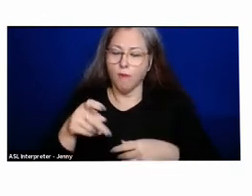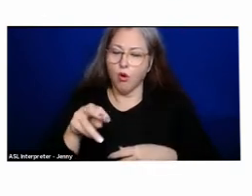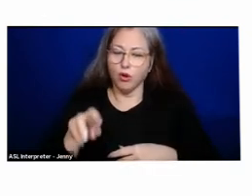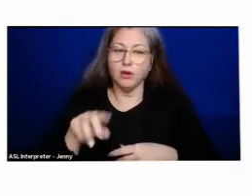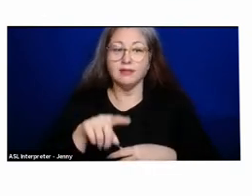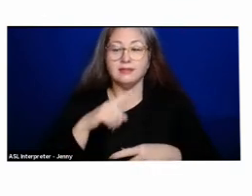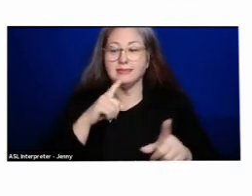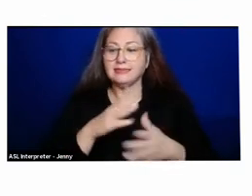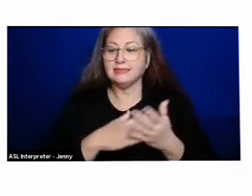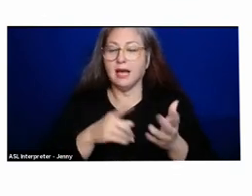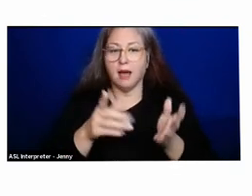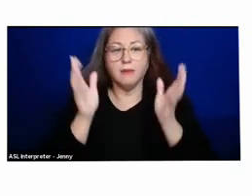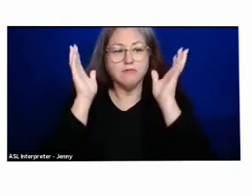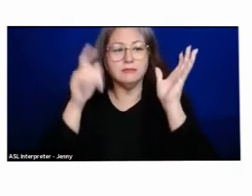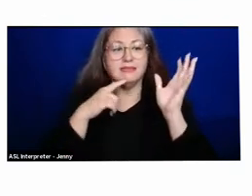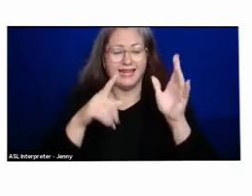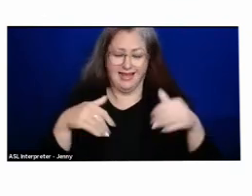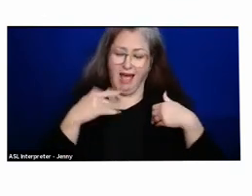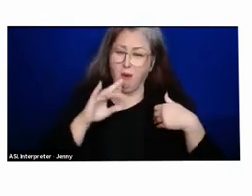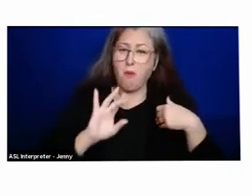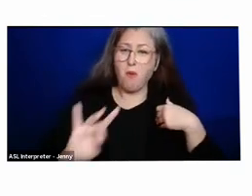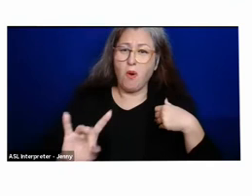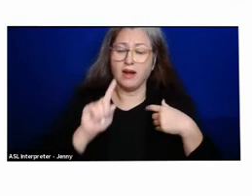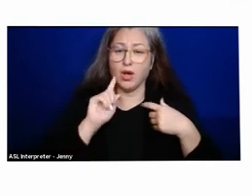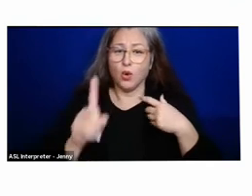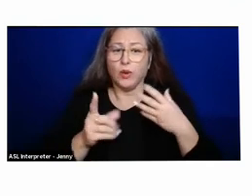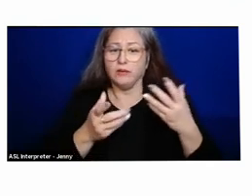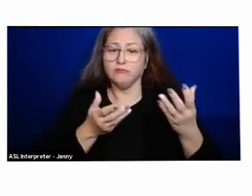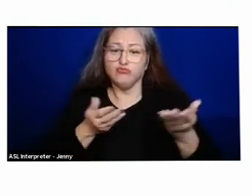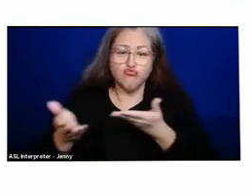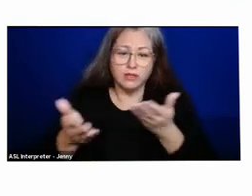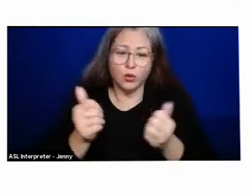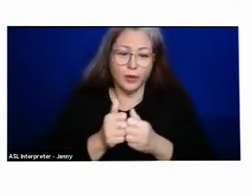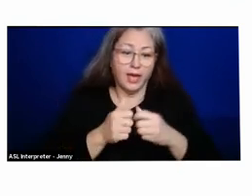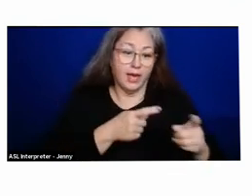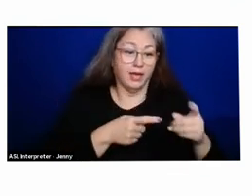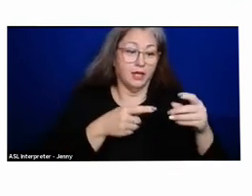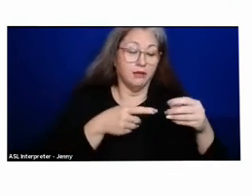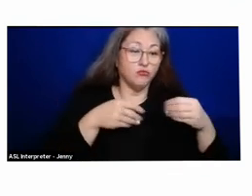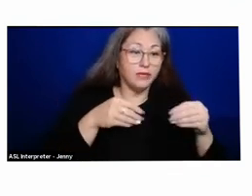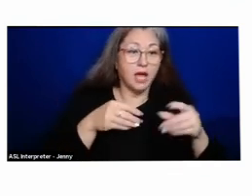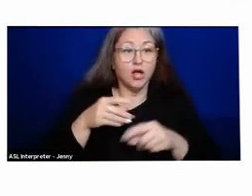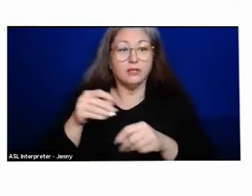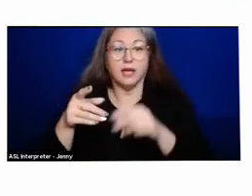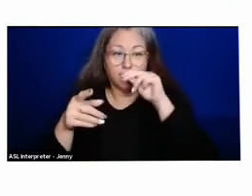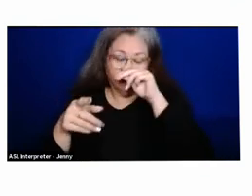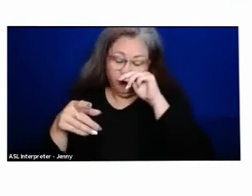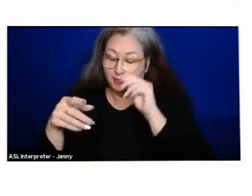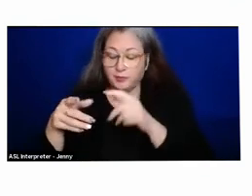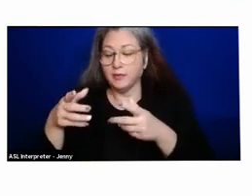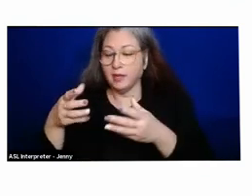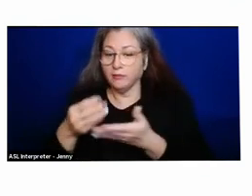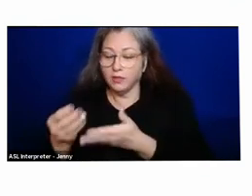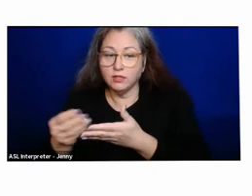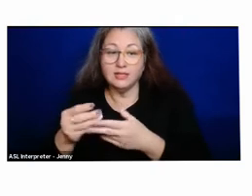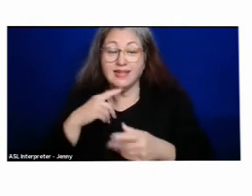as young as 8, transport bales of clothing between importers and retailers, and they also transport some of the clothing waste. Each bale